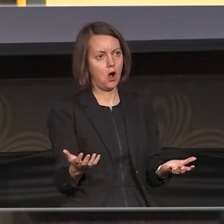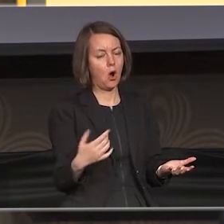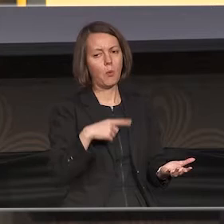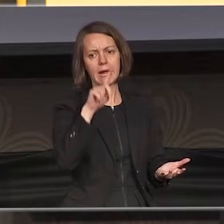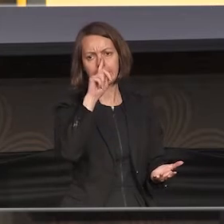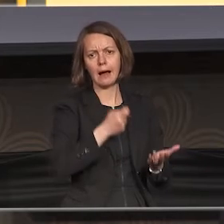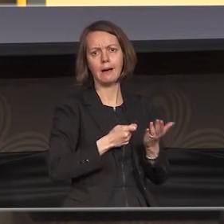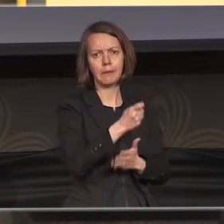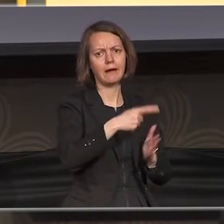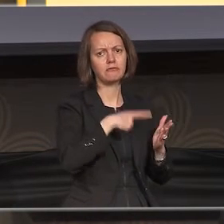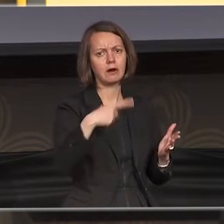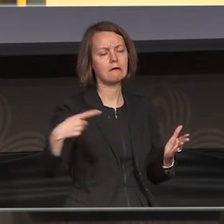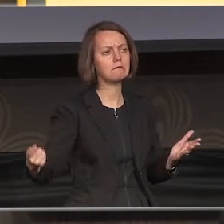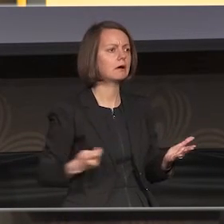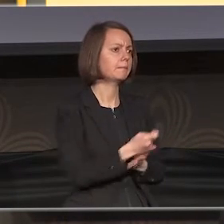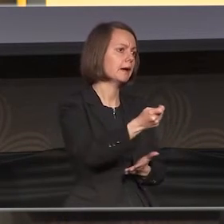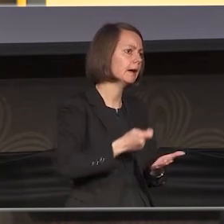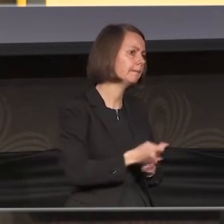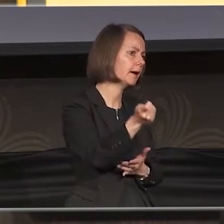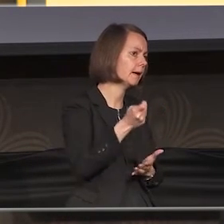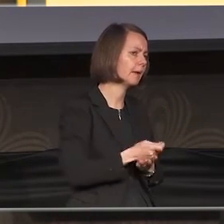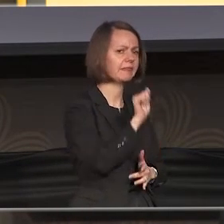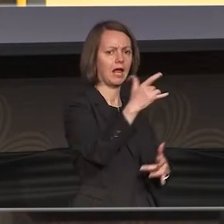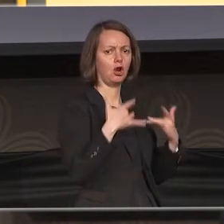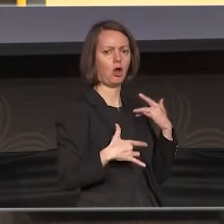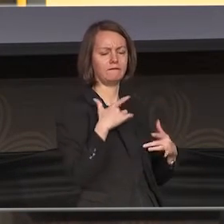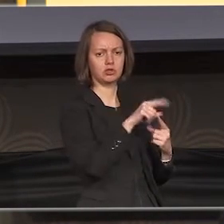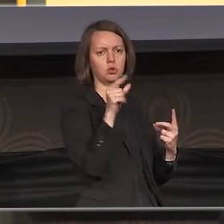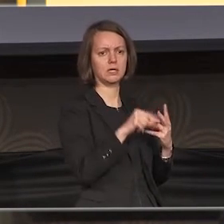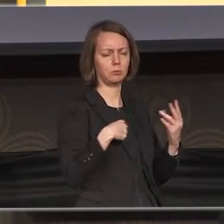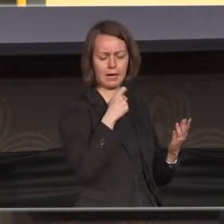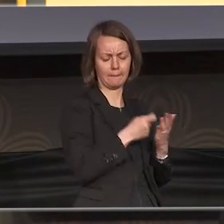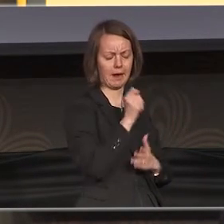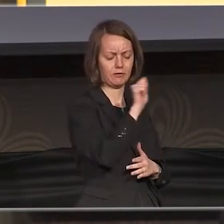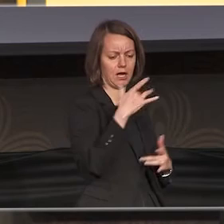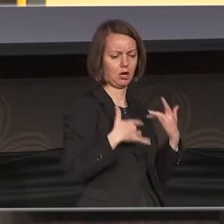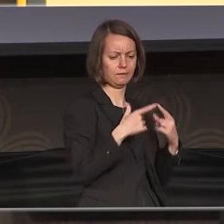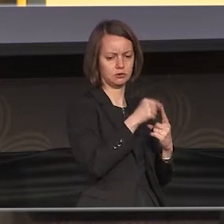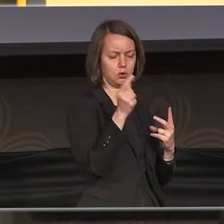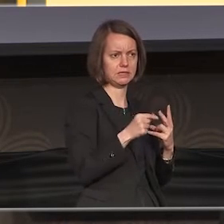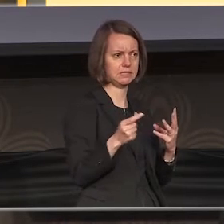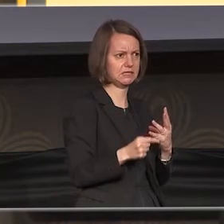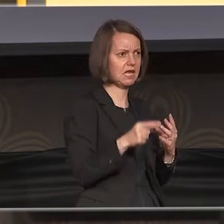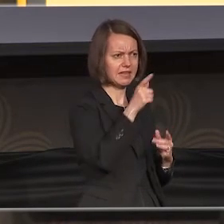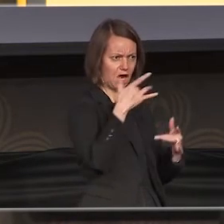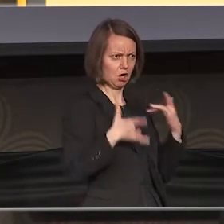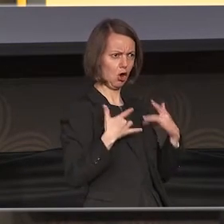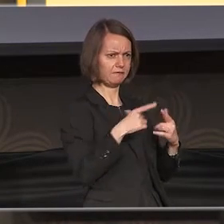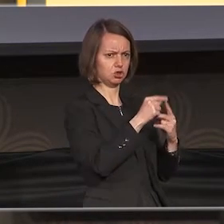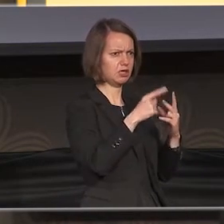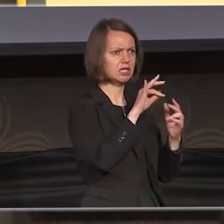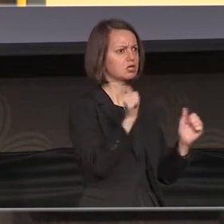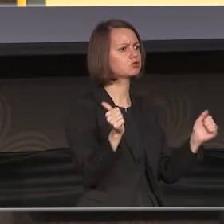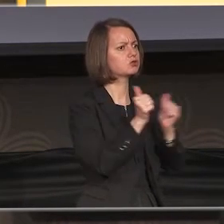endlessly subsidise lifestyle choices if those lifestyle choices are not conducive to the kind of